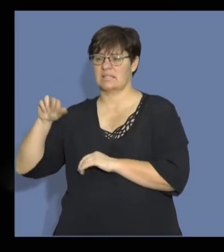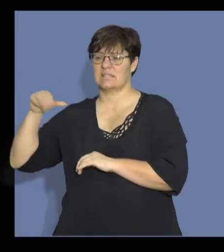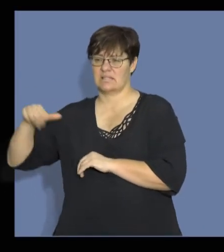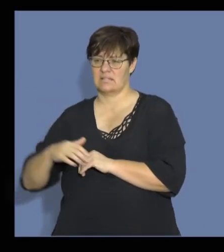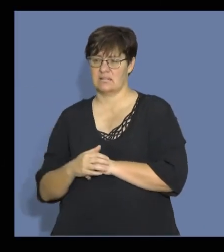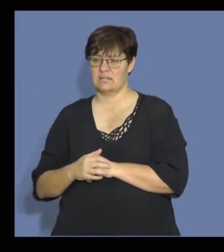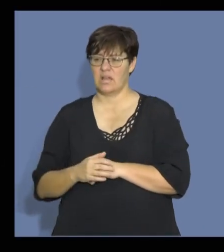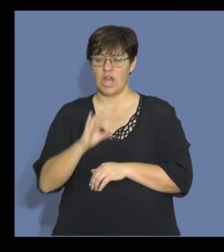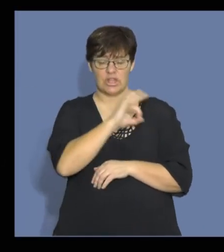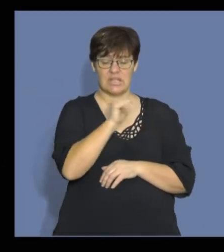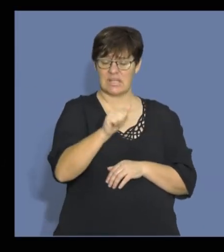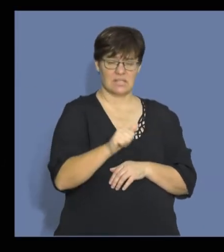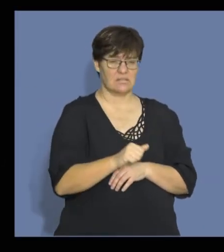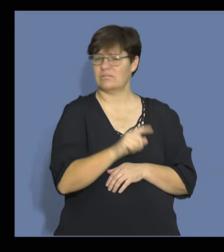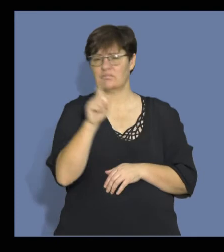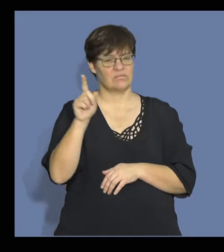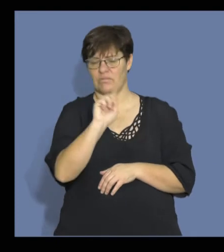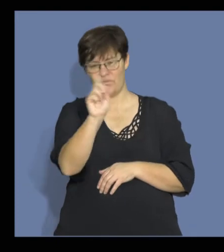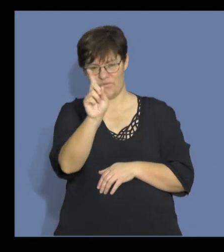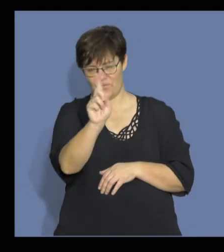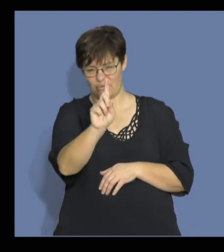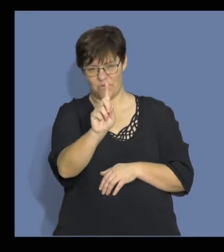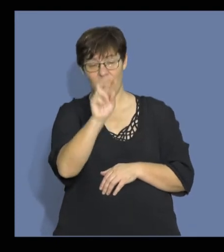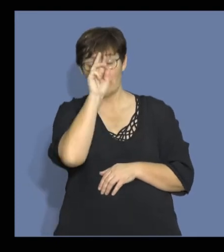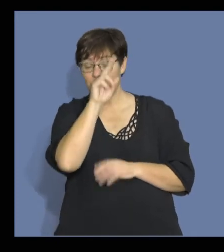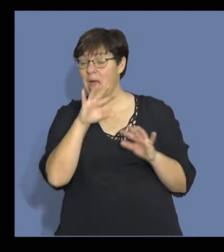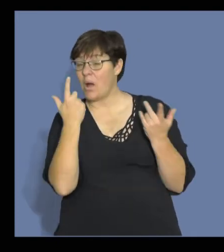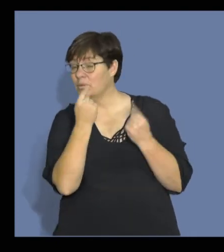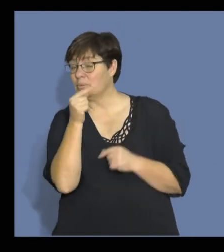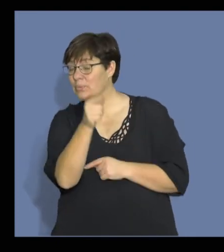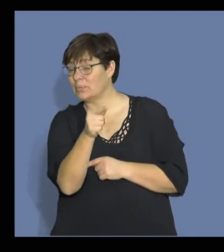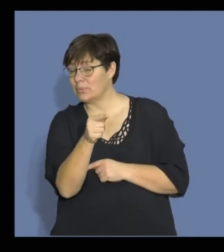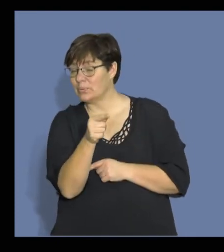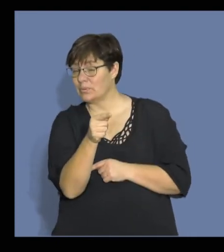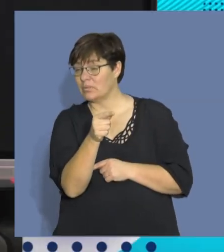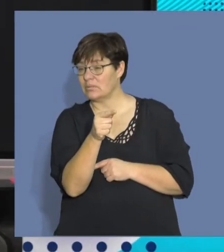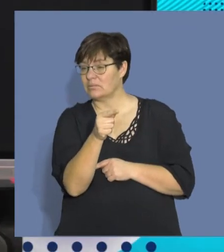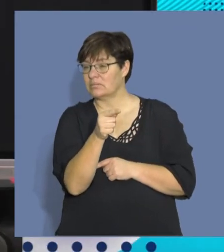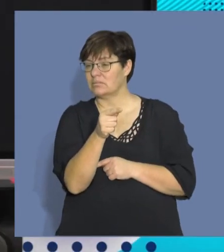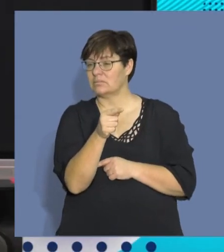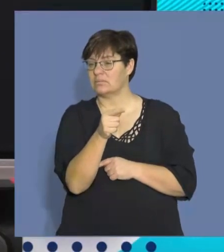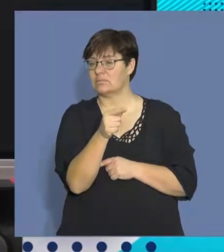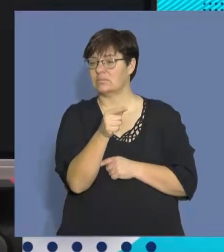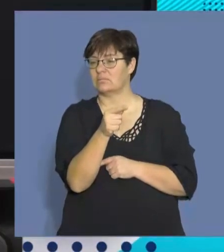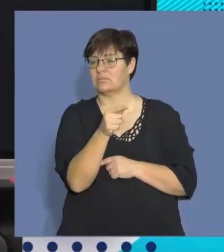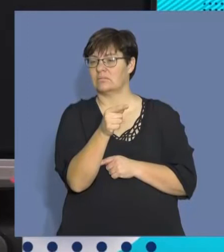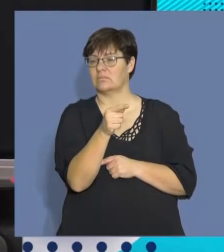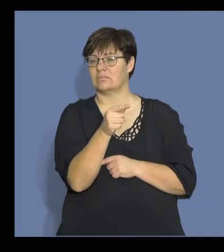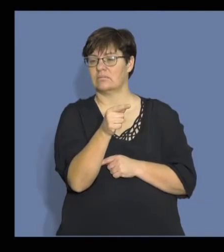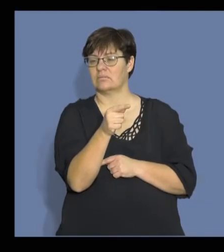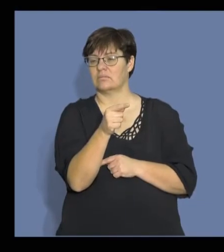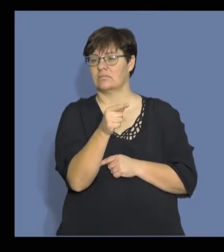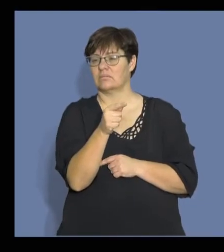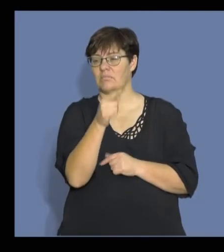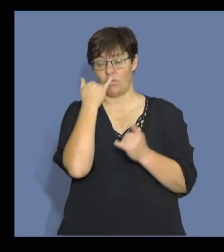to 36 minus x squared. It's not equal to this. Remember the way that we did this is what we did, and let me